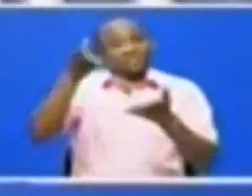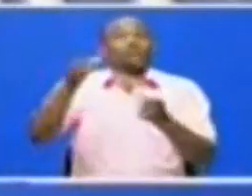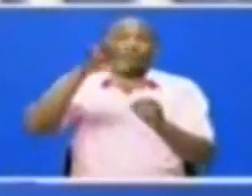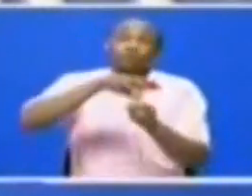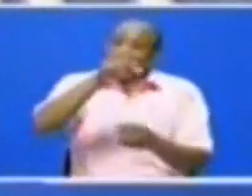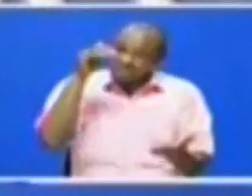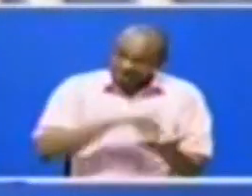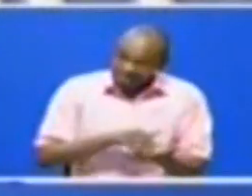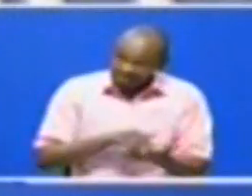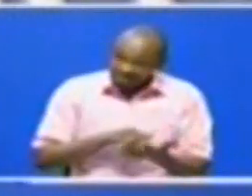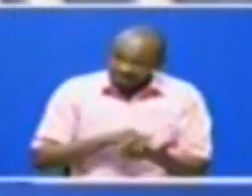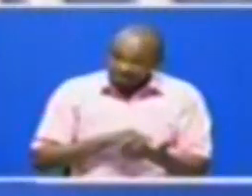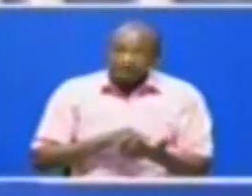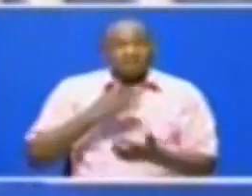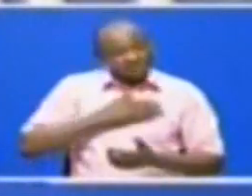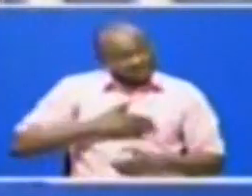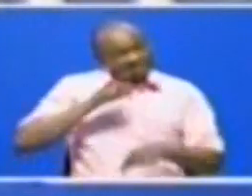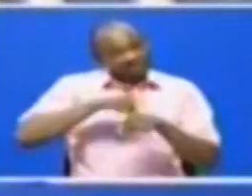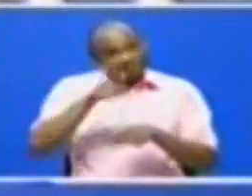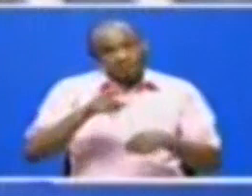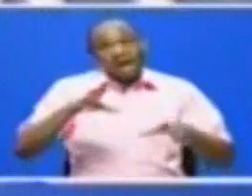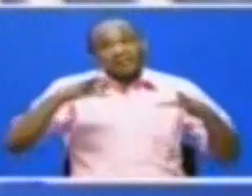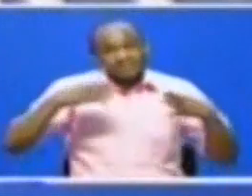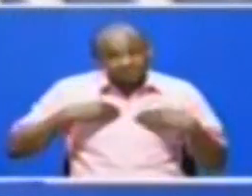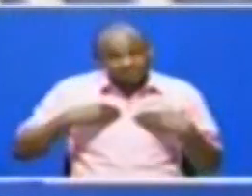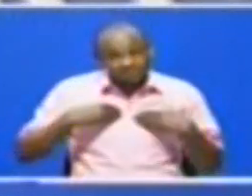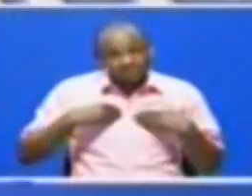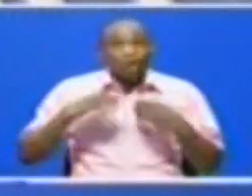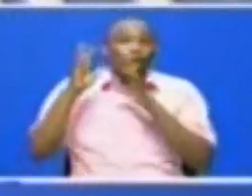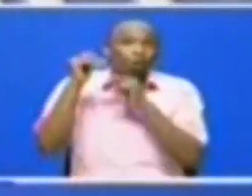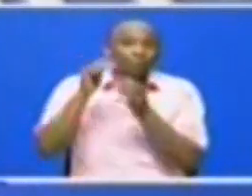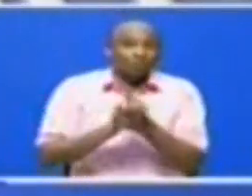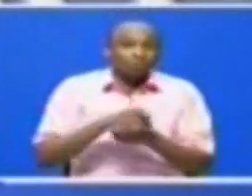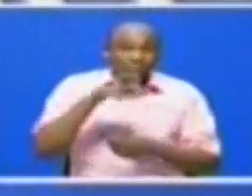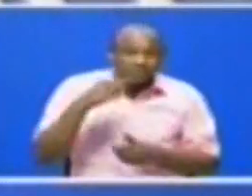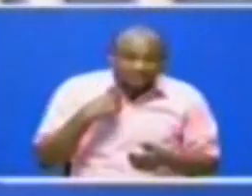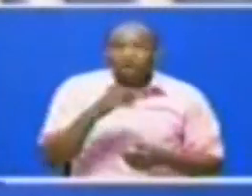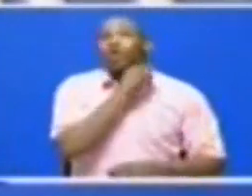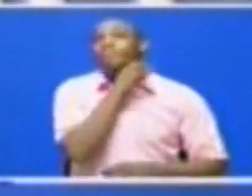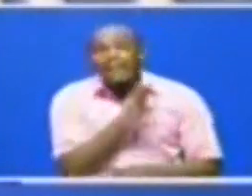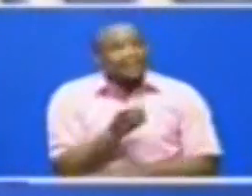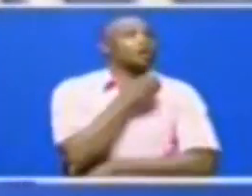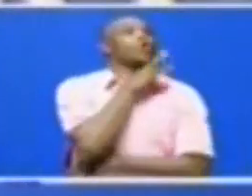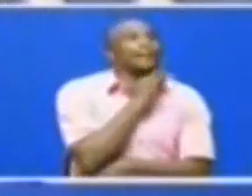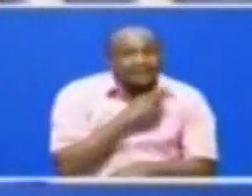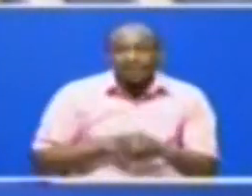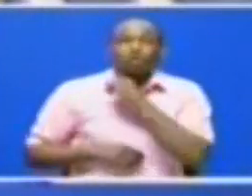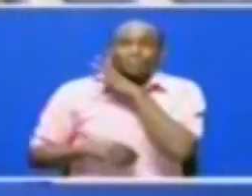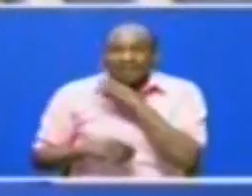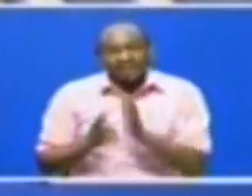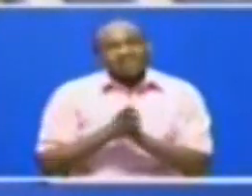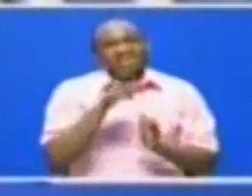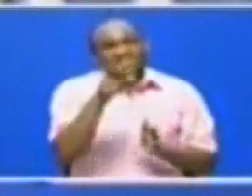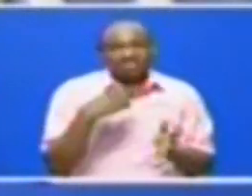vote. And this time, please adopt the poll. Don't make us go back to the lamentation we gave